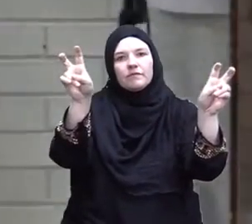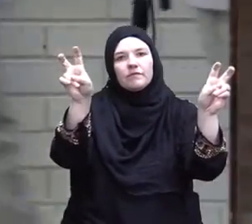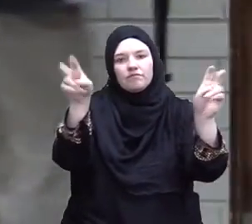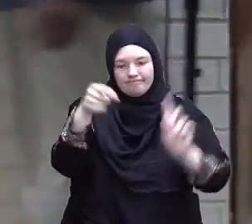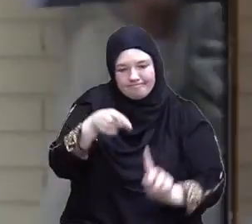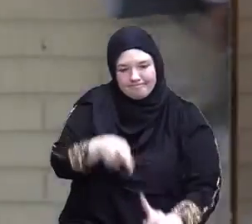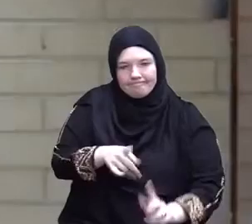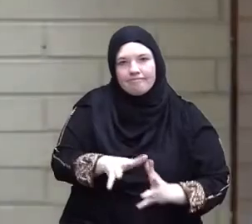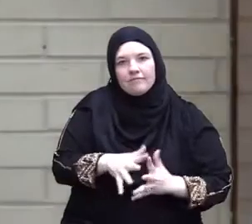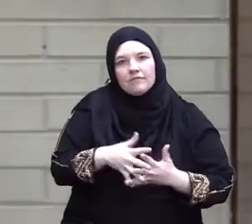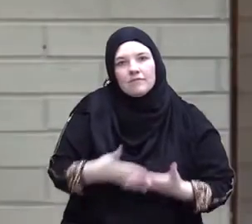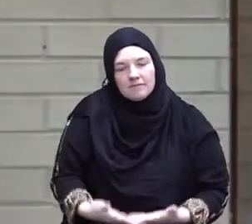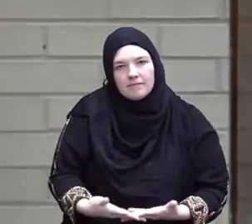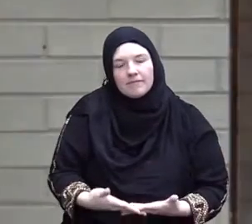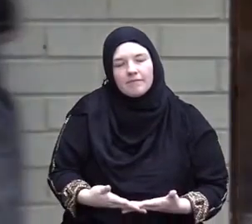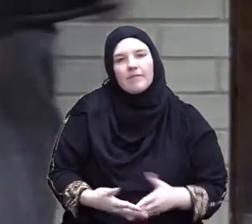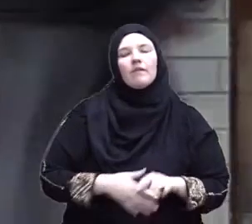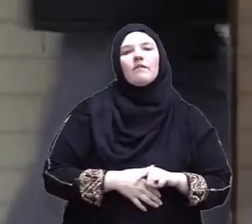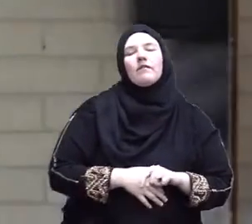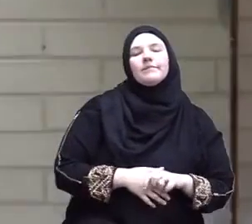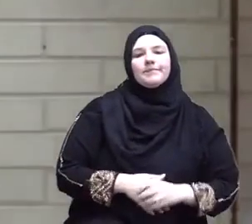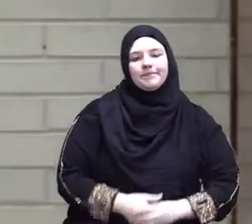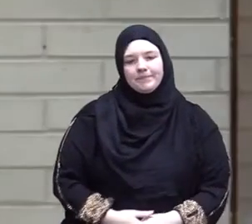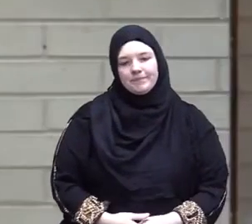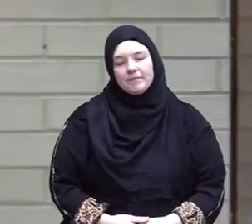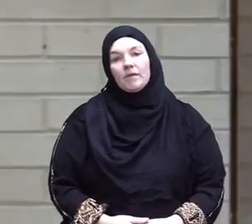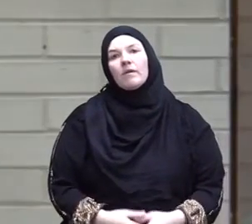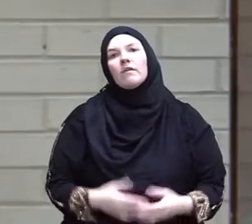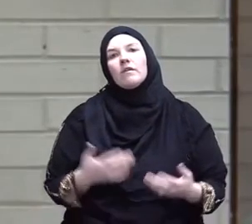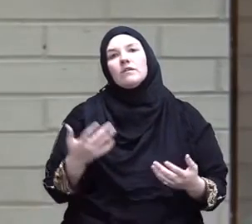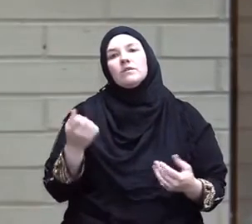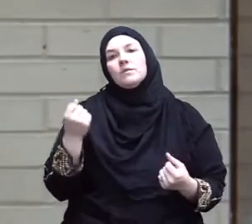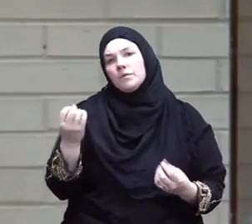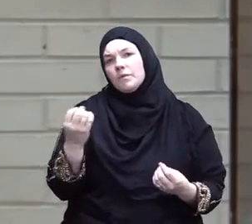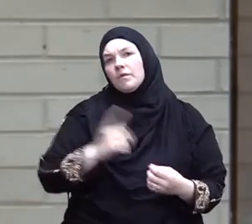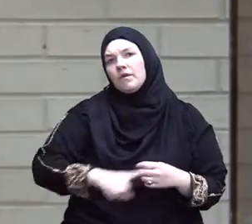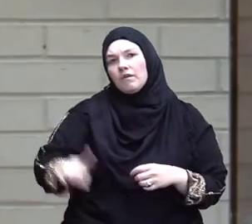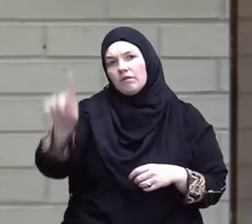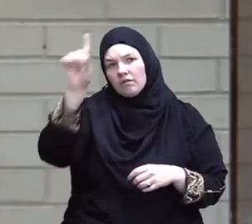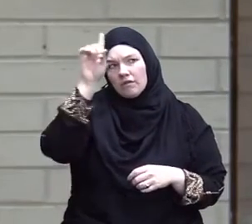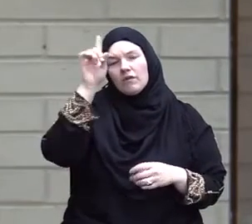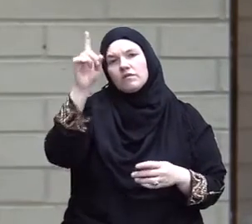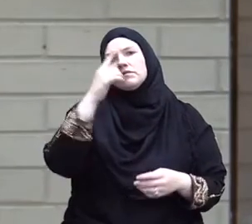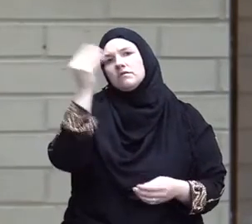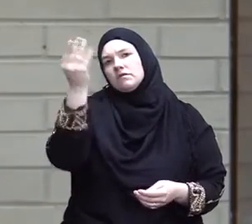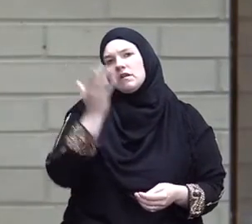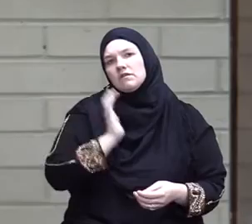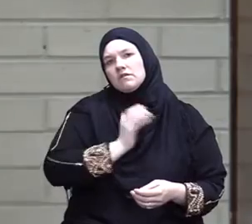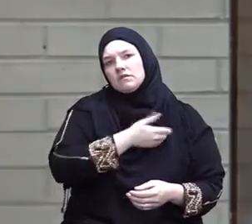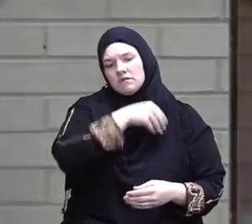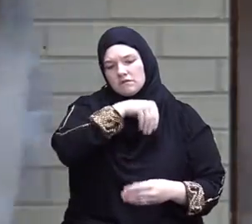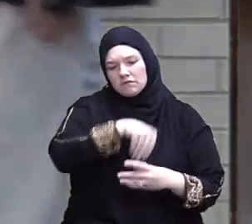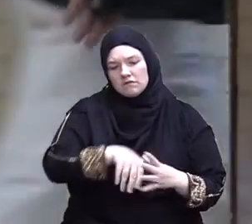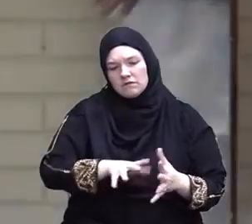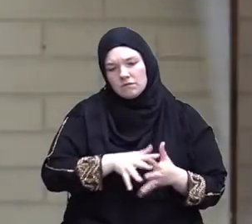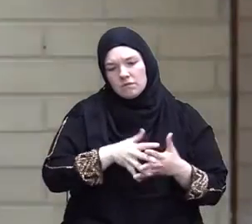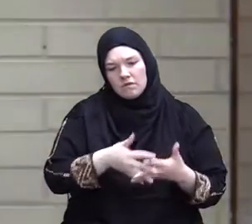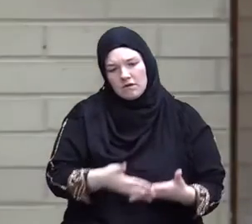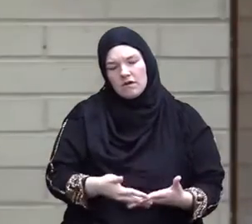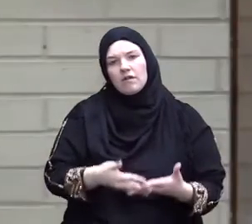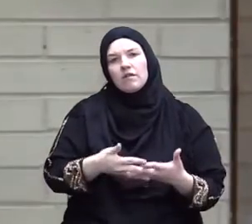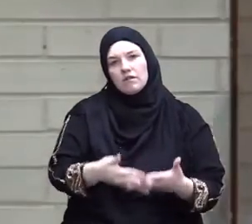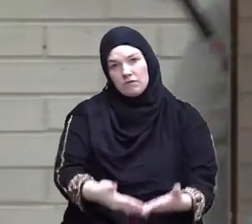Quran is about and is for. So Allah subhanahu wa ta'ala tells us in the Quran that this book was